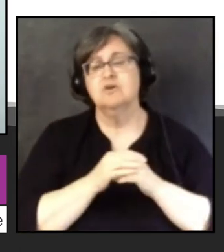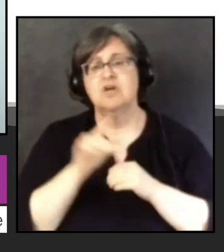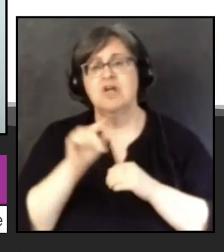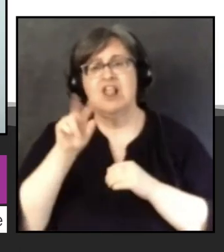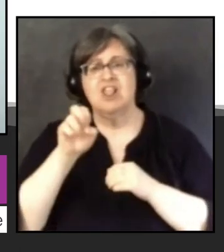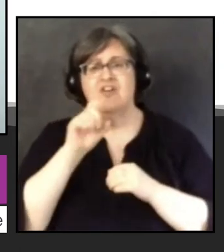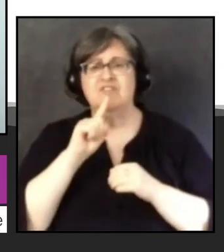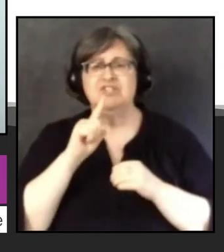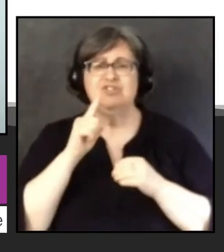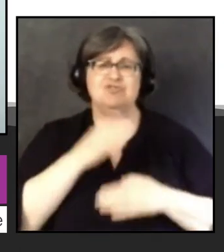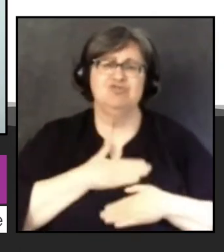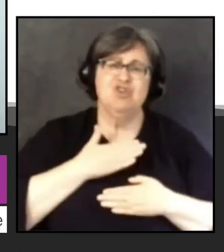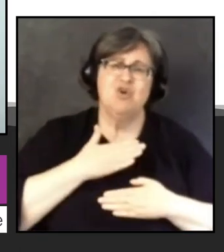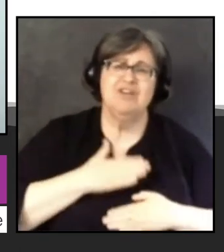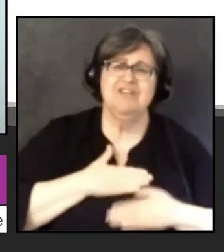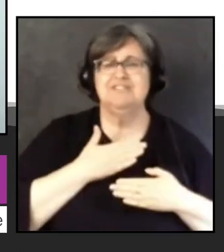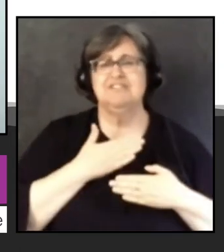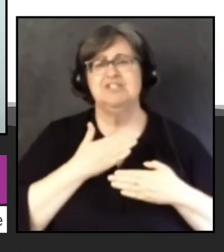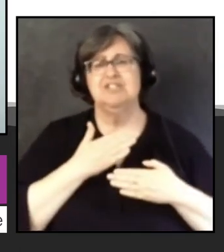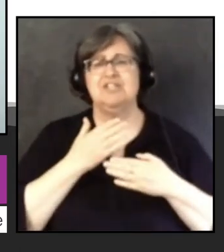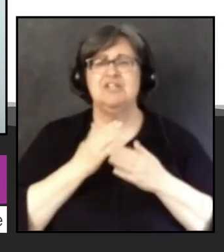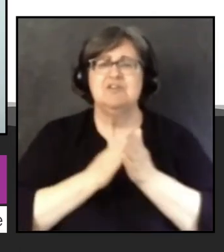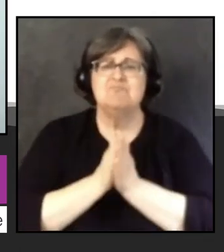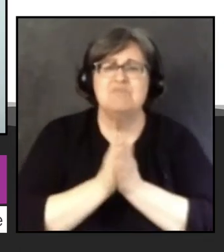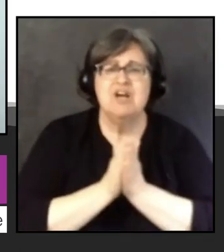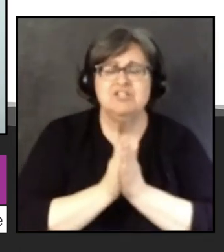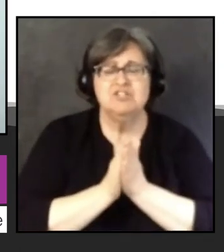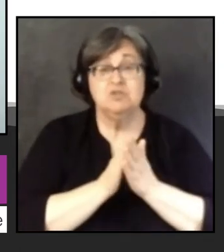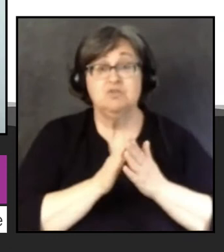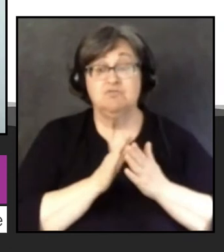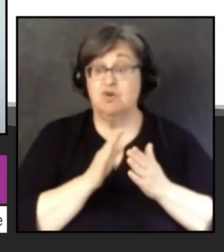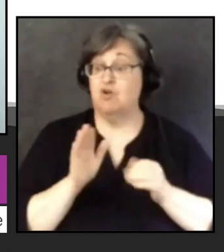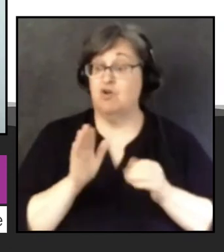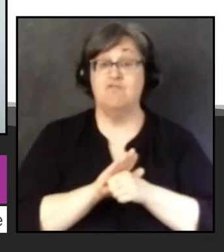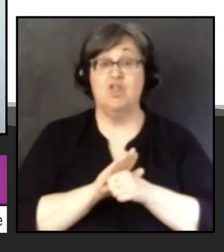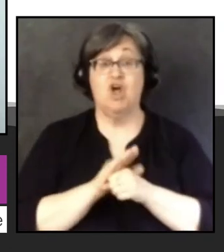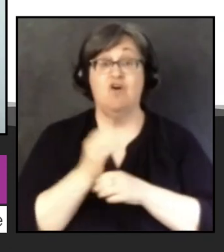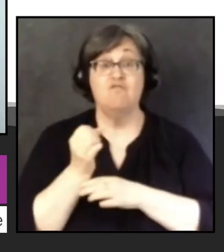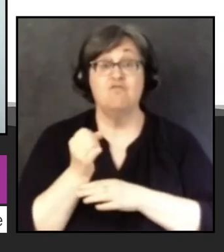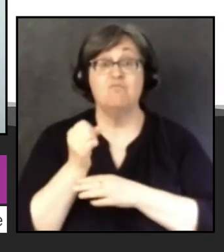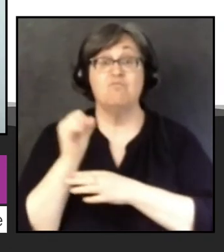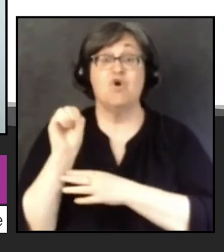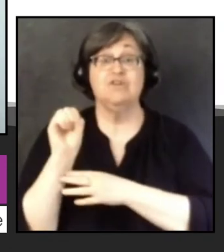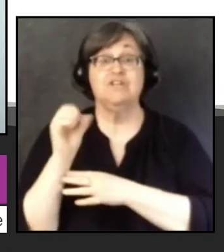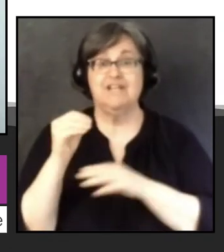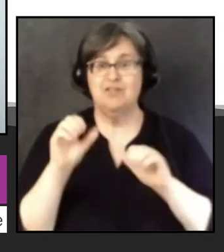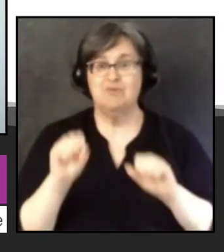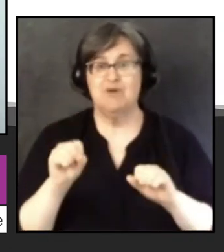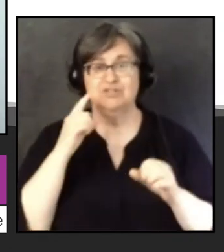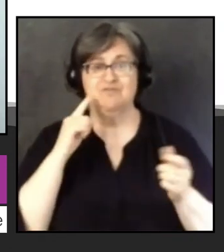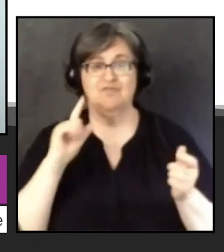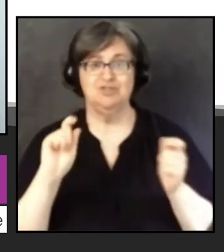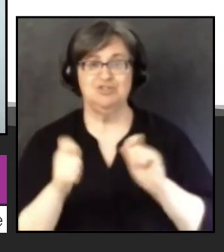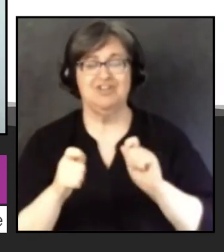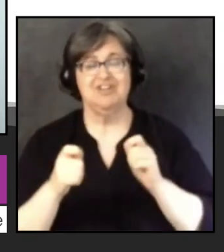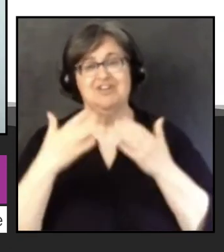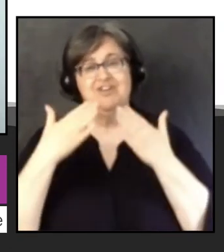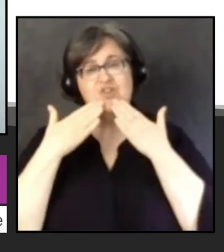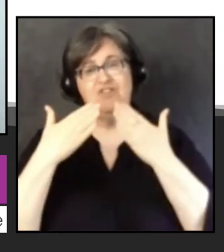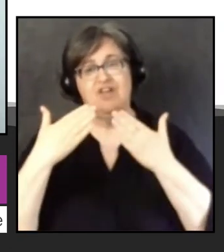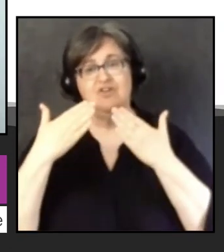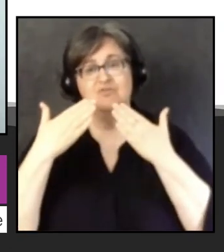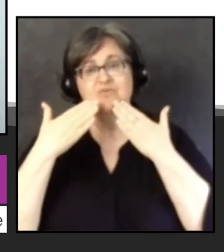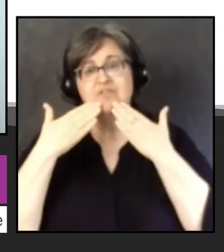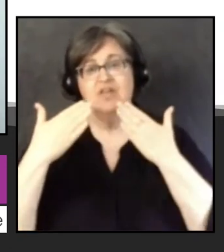passionate and filled with both protest and the possibilities of change. So thank you, thank